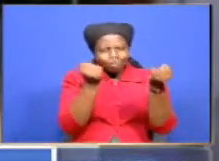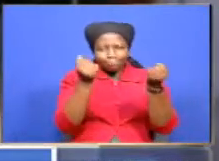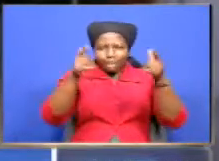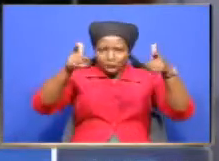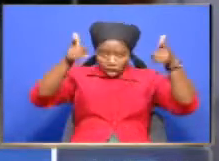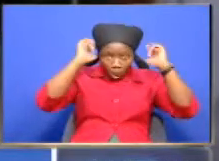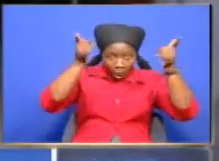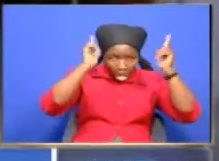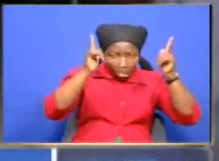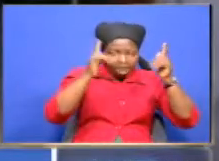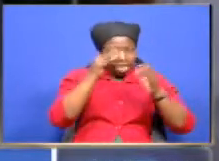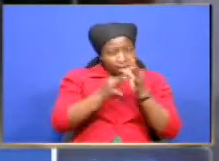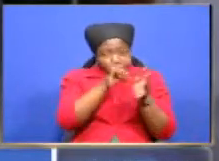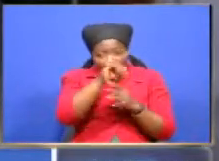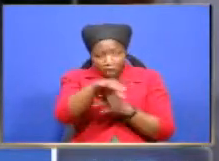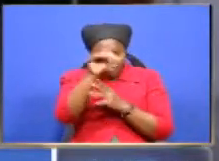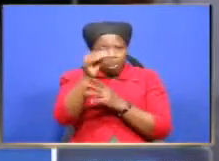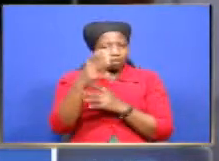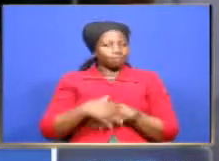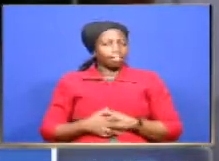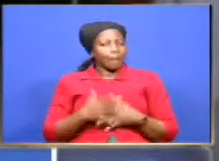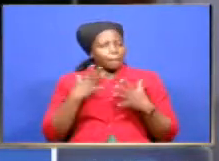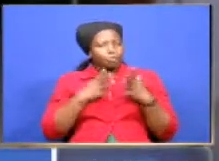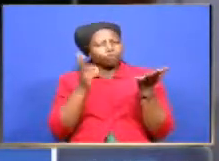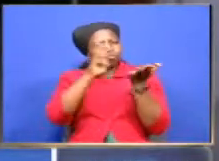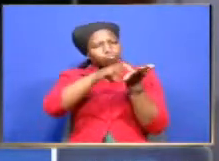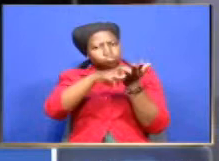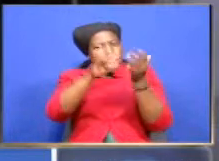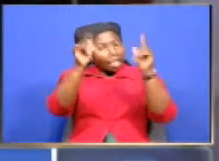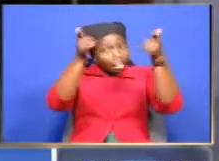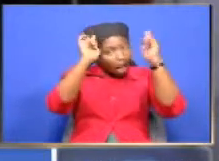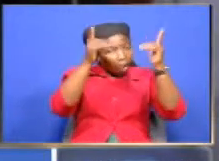watu katika hizo trucks, rest assured